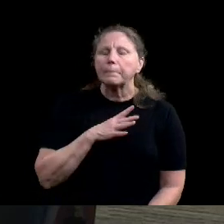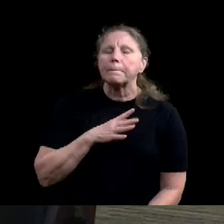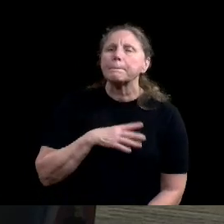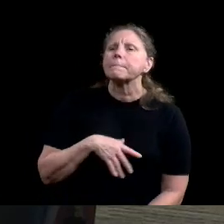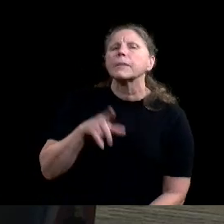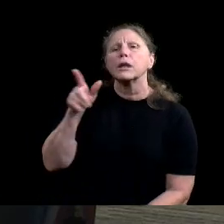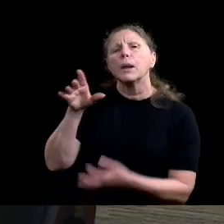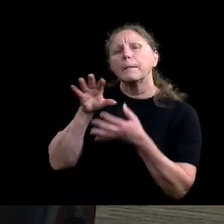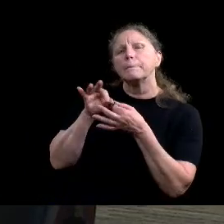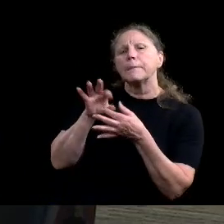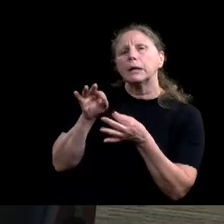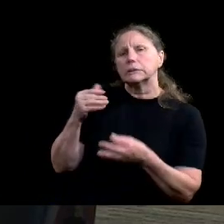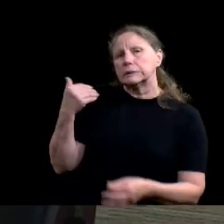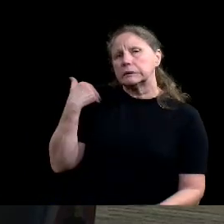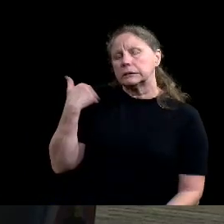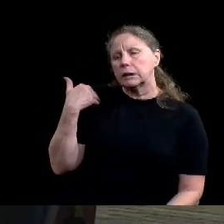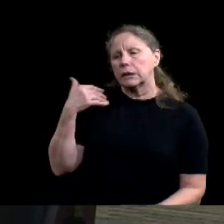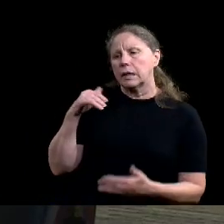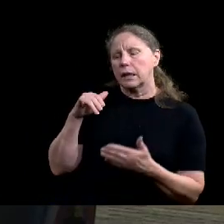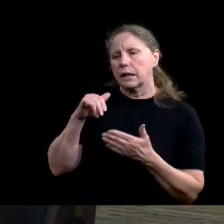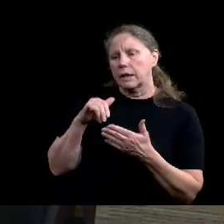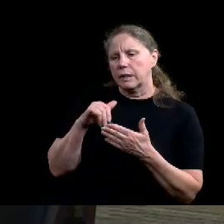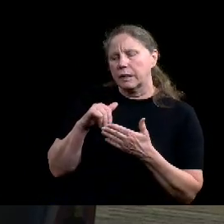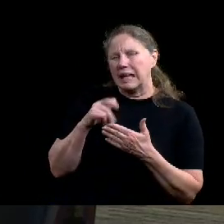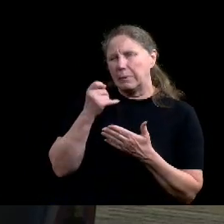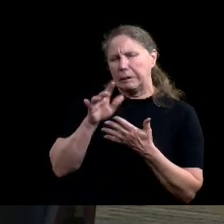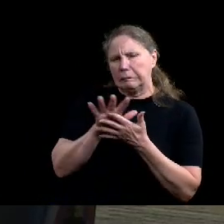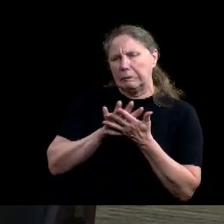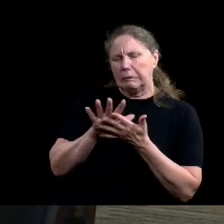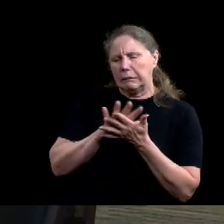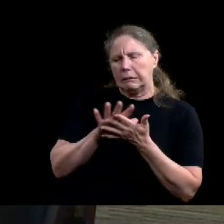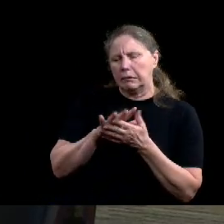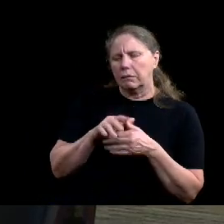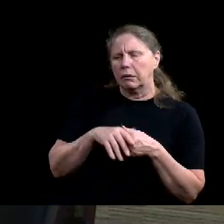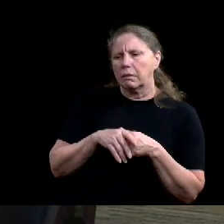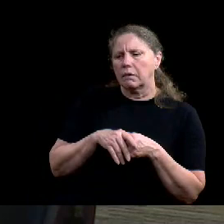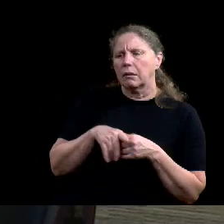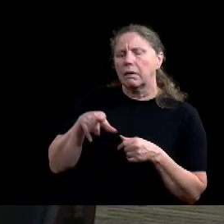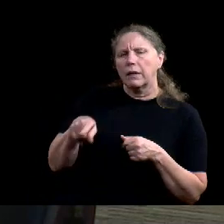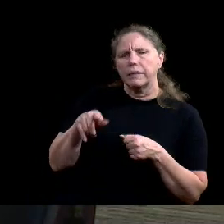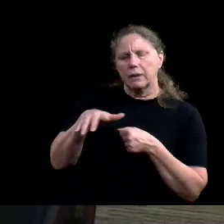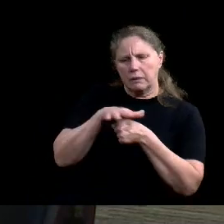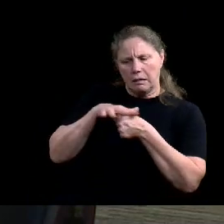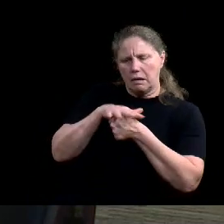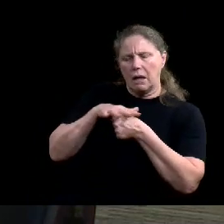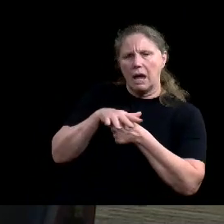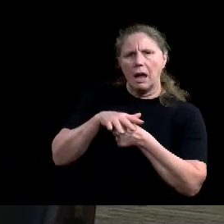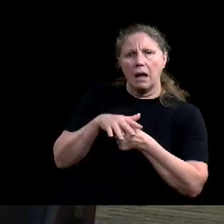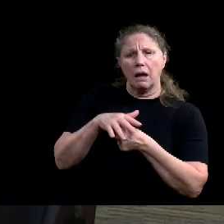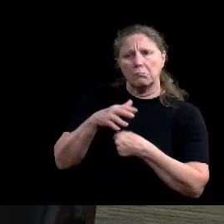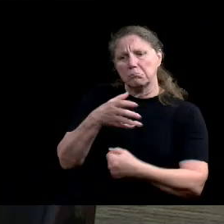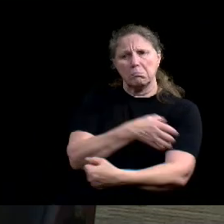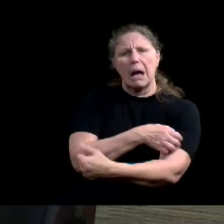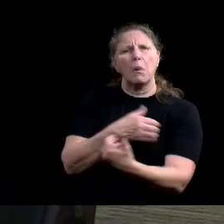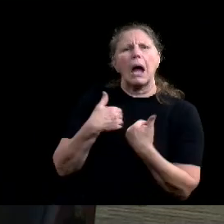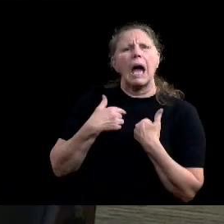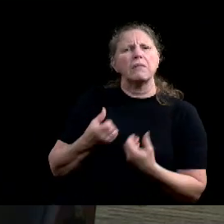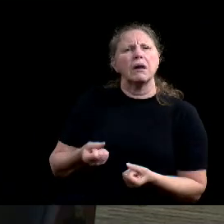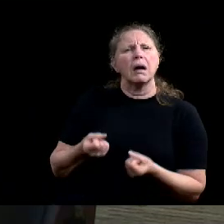unclear how much authority county and city have to continue an emergency order if it's at the state level and